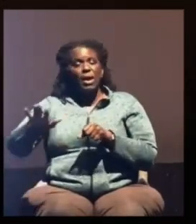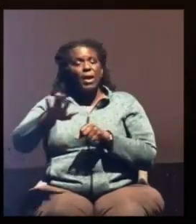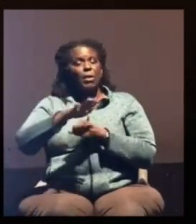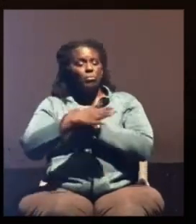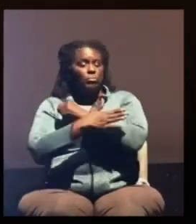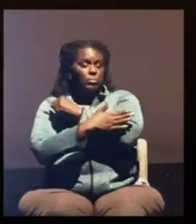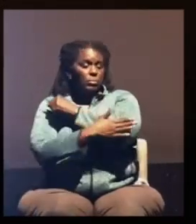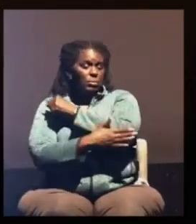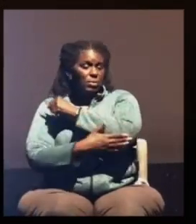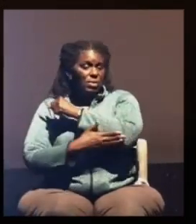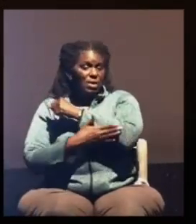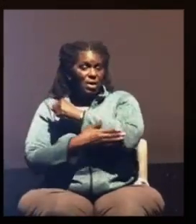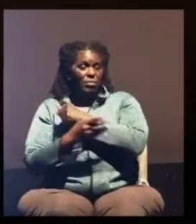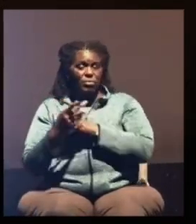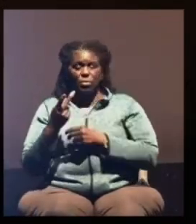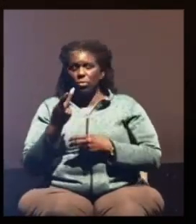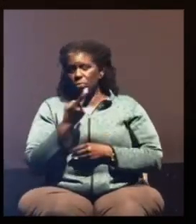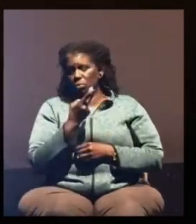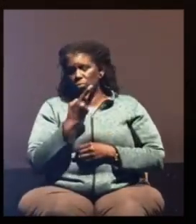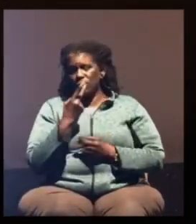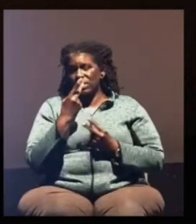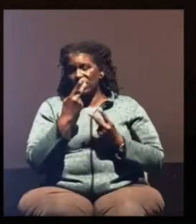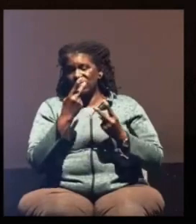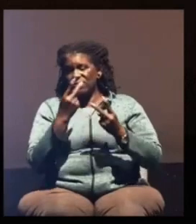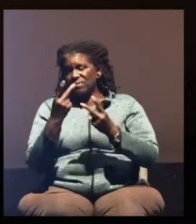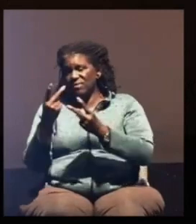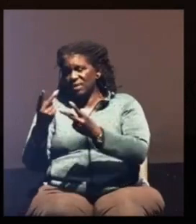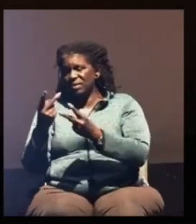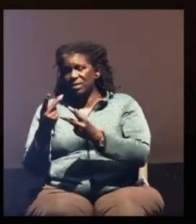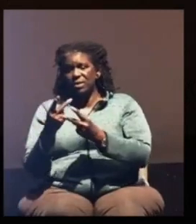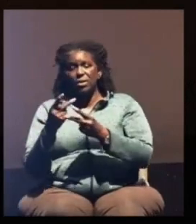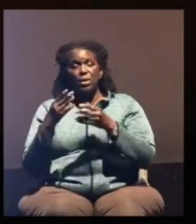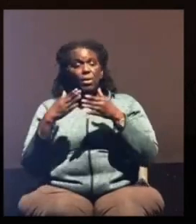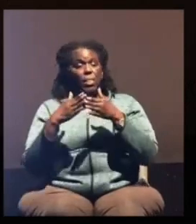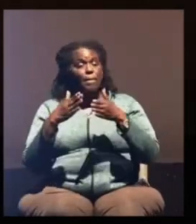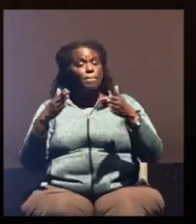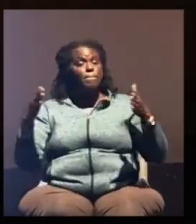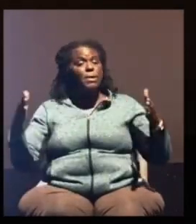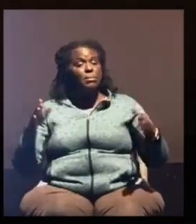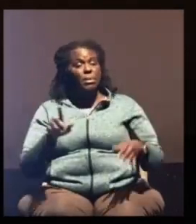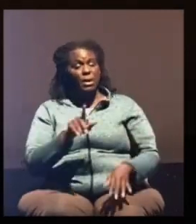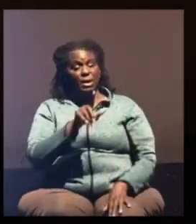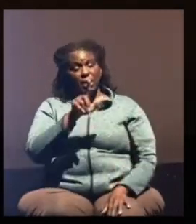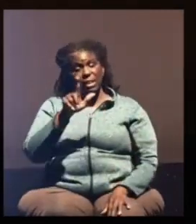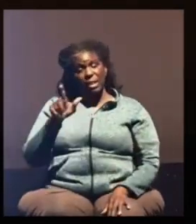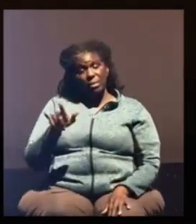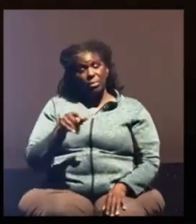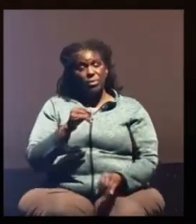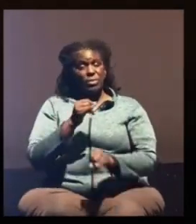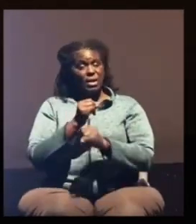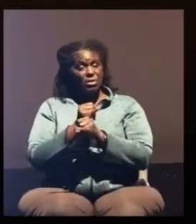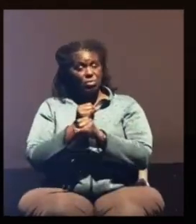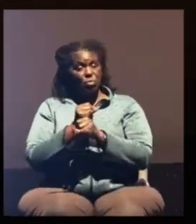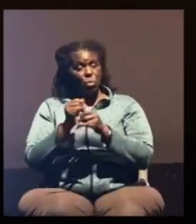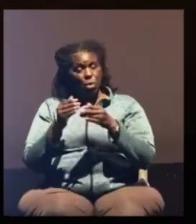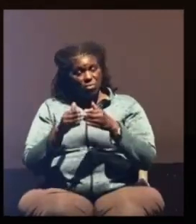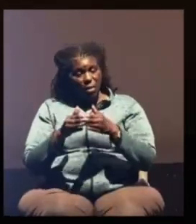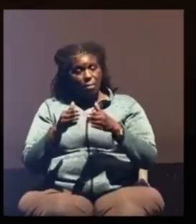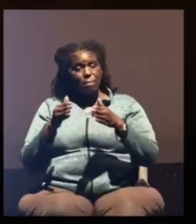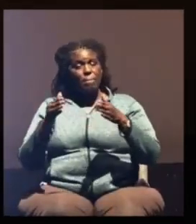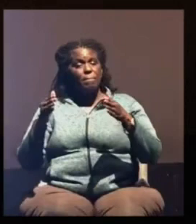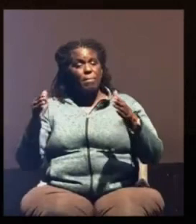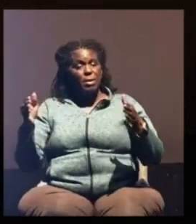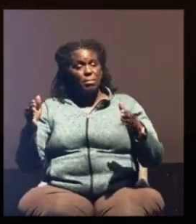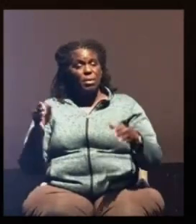country that we have seen, and also in Redlands, and that is the public library, the institution of the public library. We know that